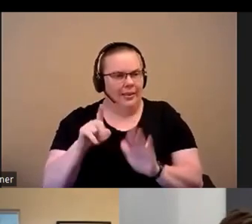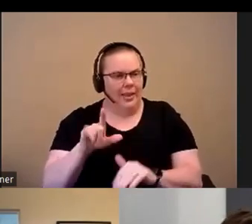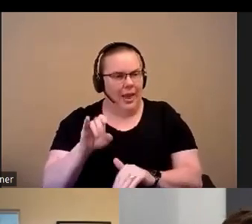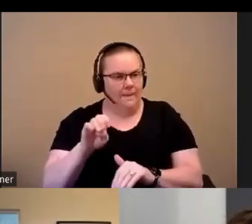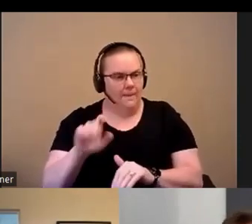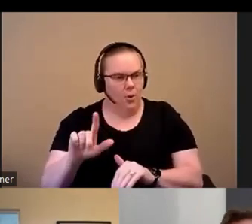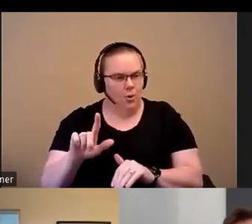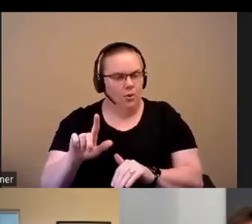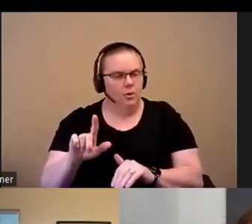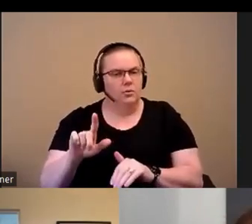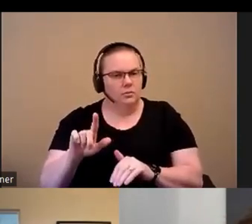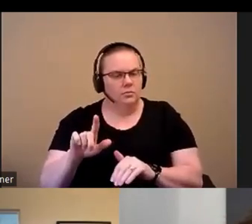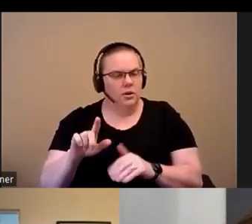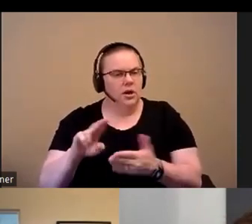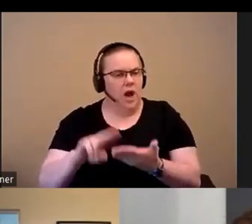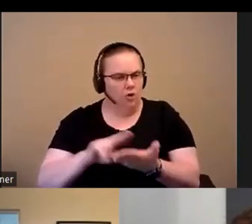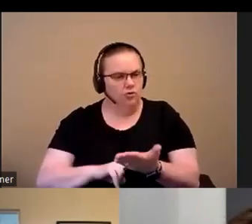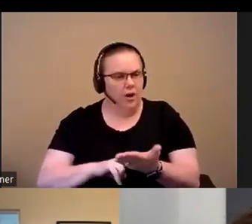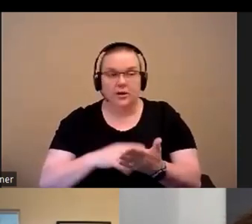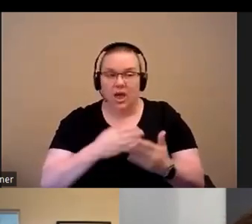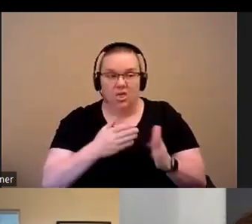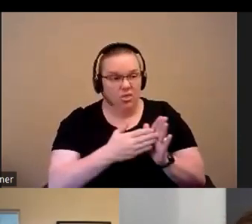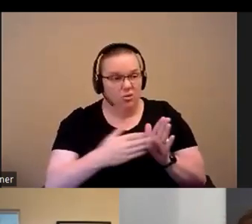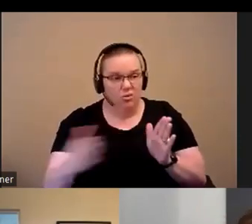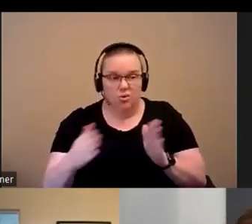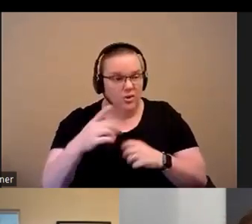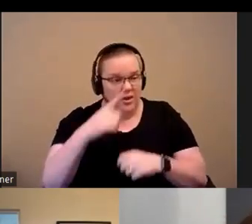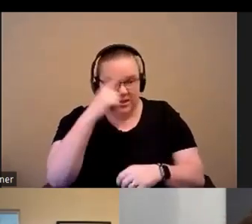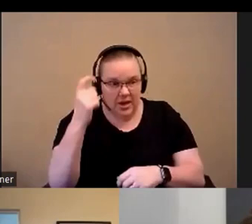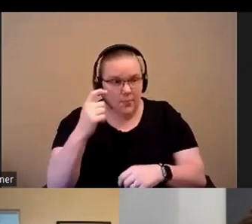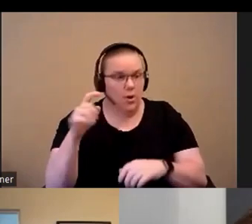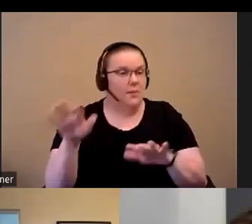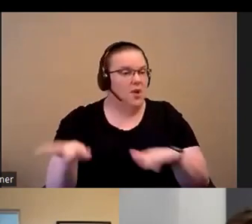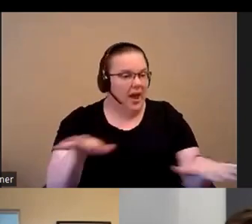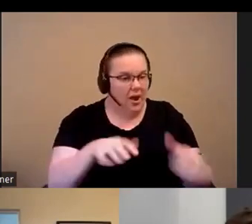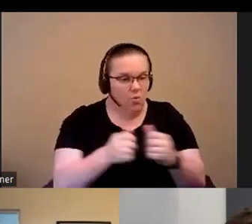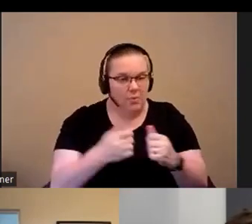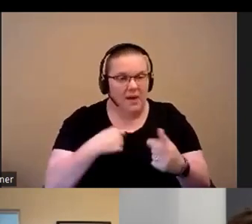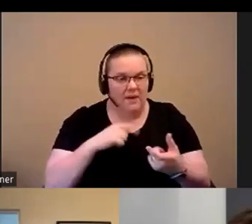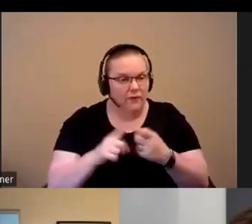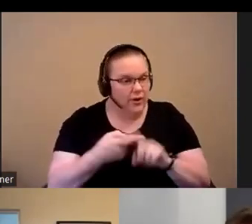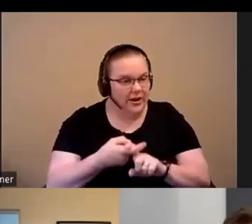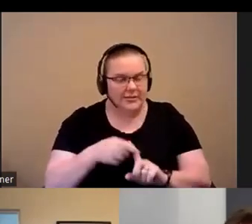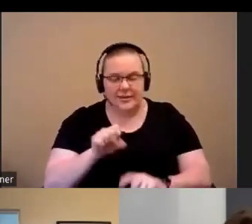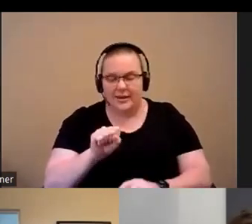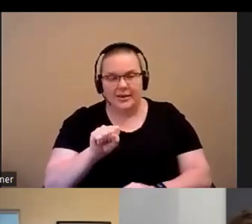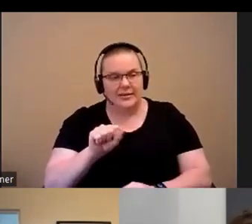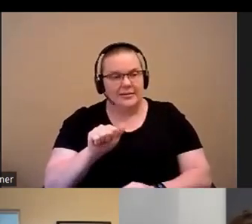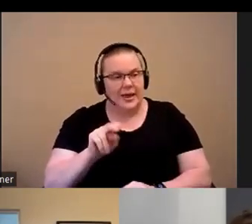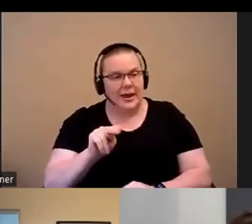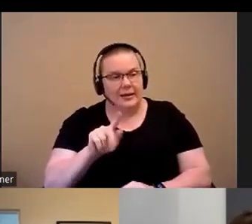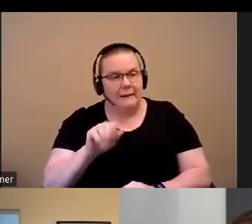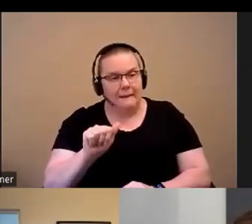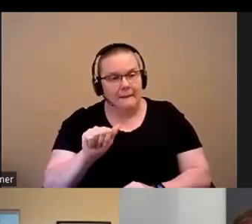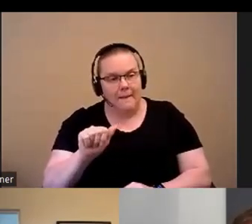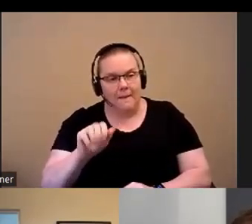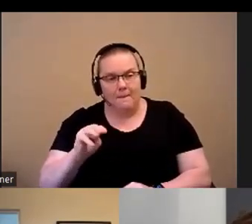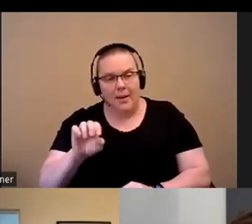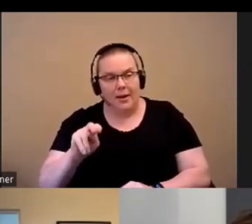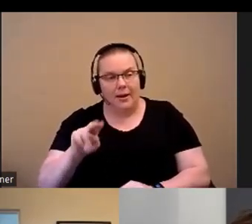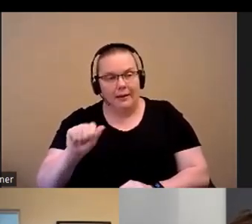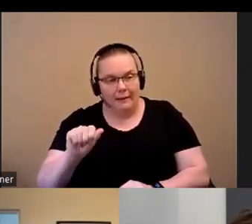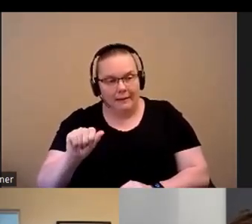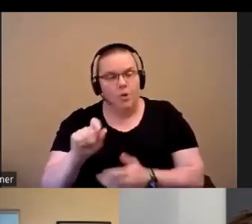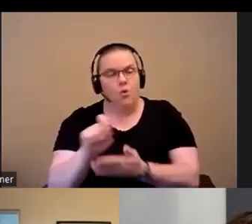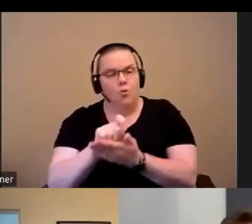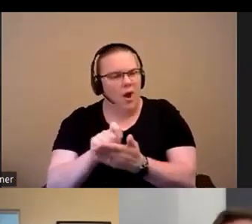publishing contract through the whole summer. I'm going to be hanging out with my friends in, Santa Monica, and we're going to be writing songs. And then we're going to be rehearsing